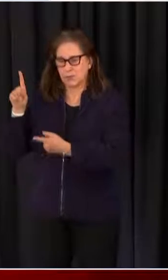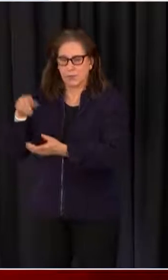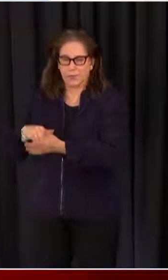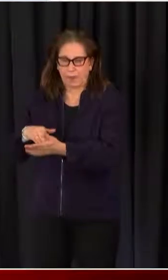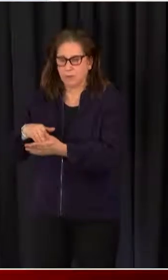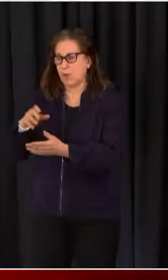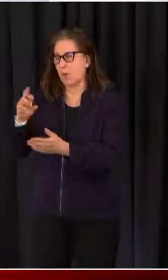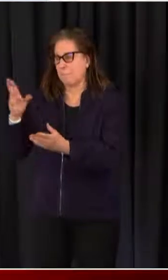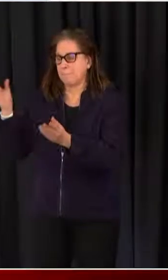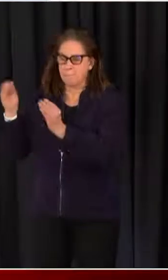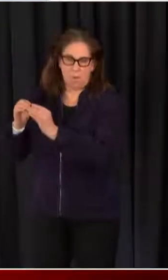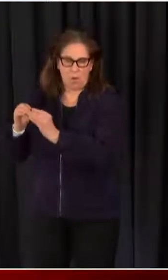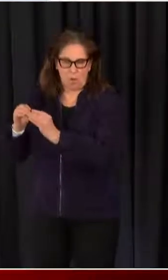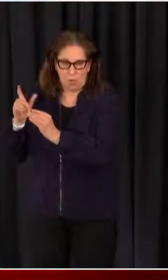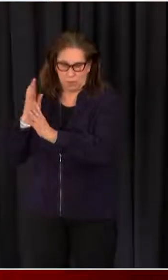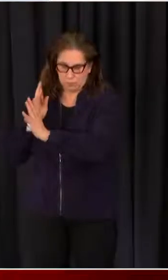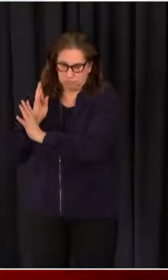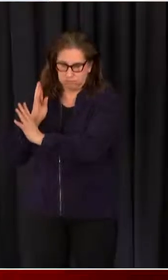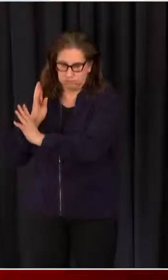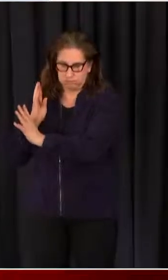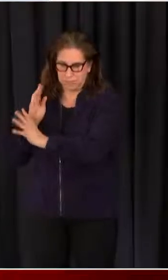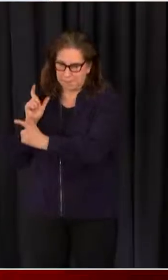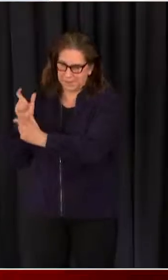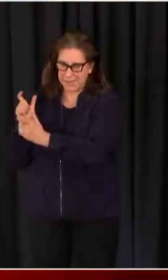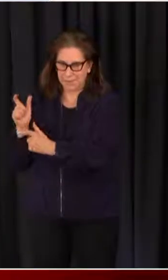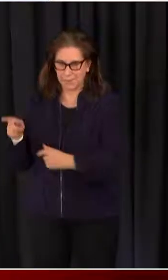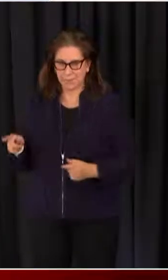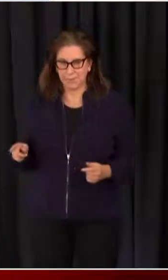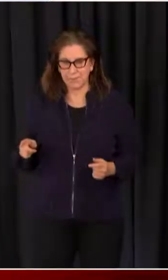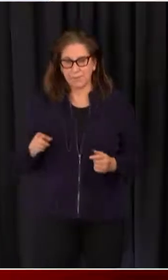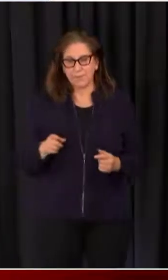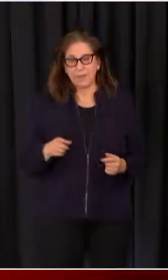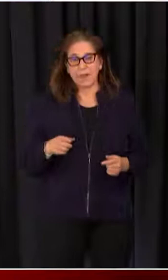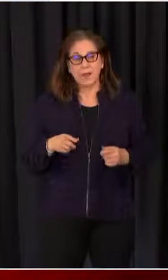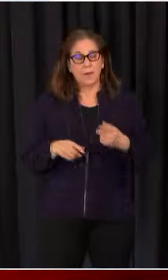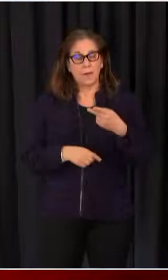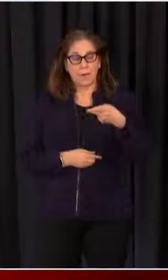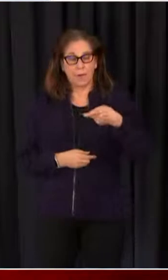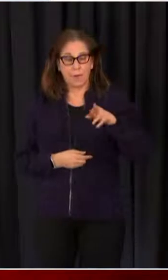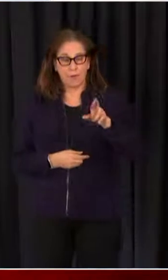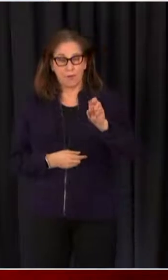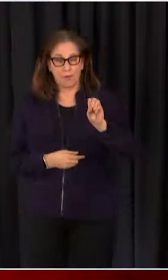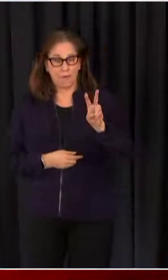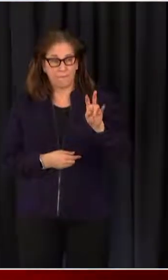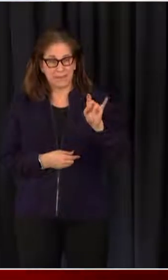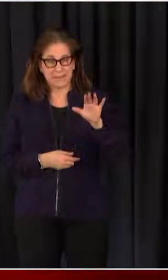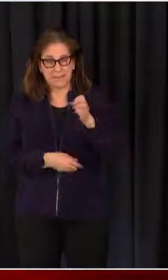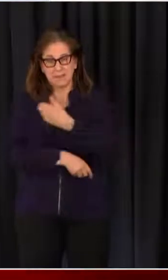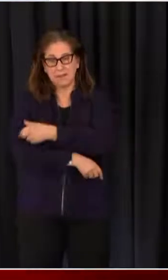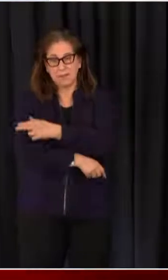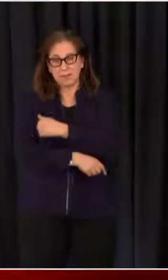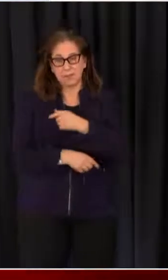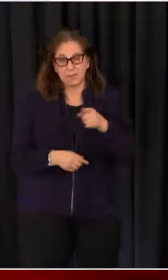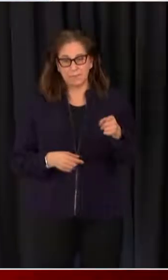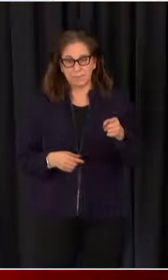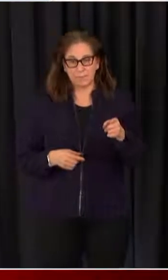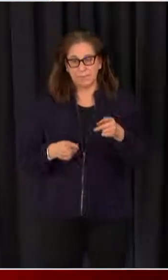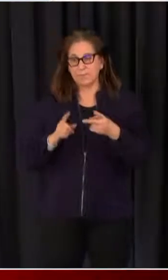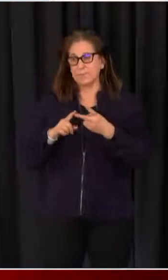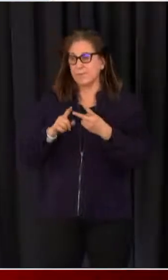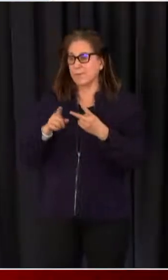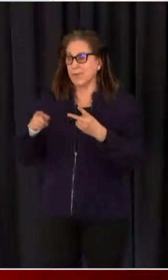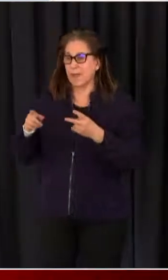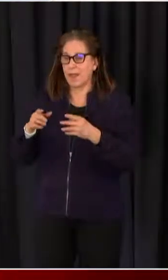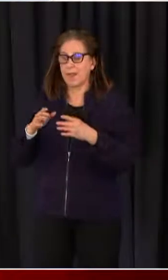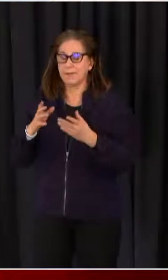so the Providence Health System and the Entertainment and Sports Arena have been open as vaccination sites that you can